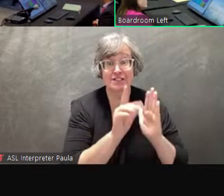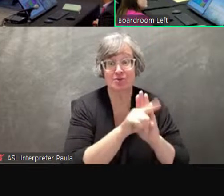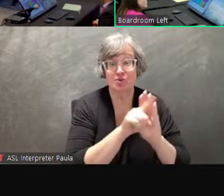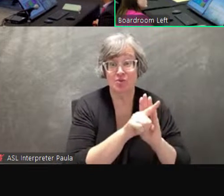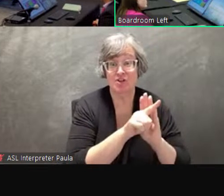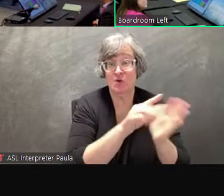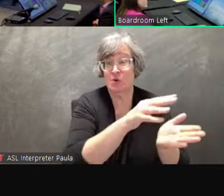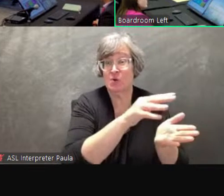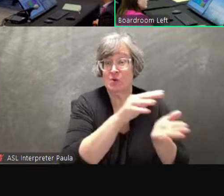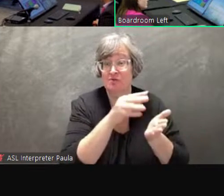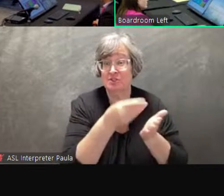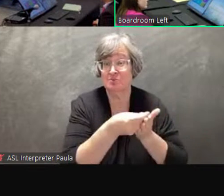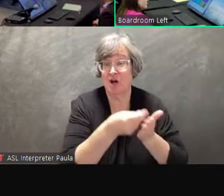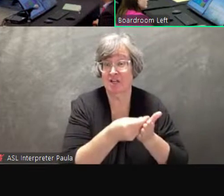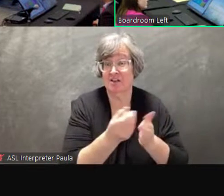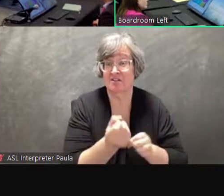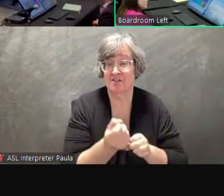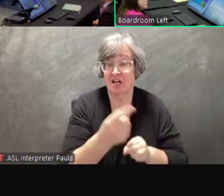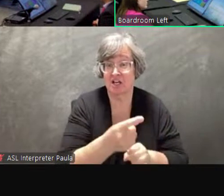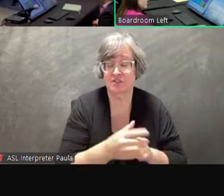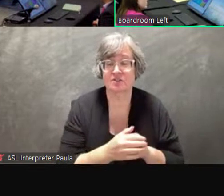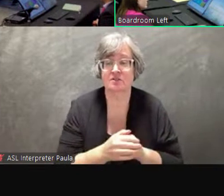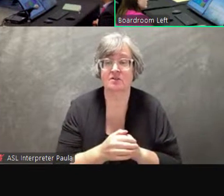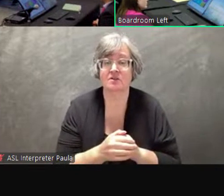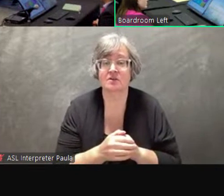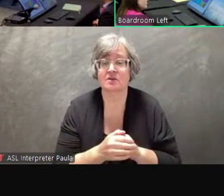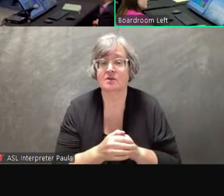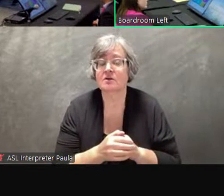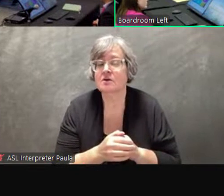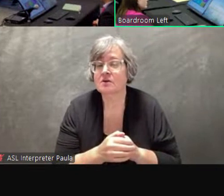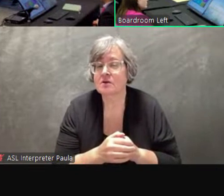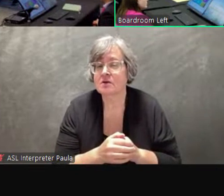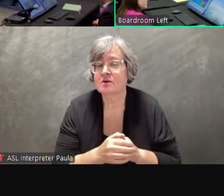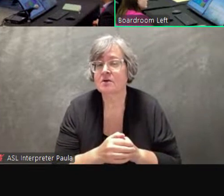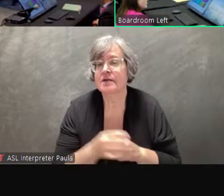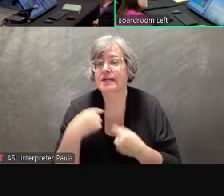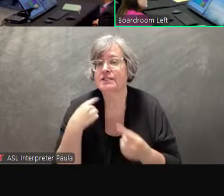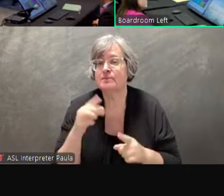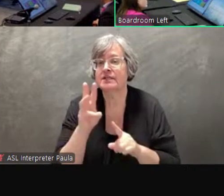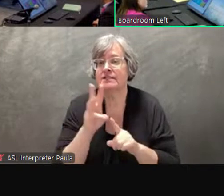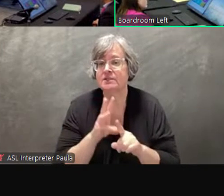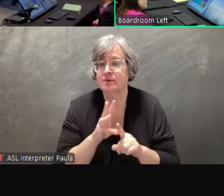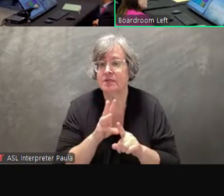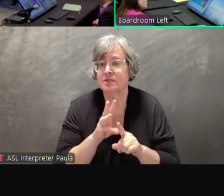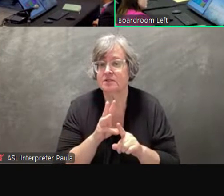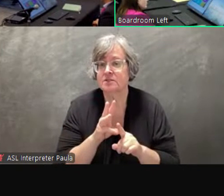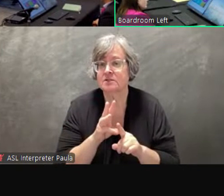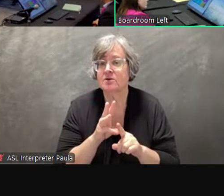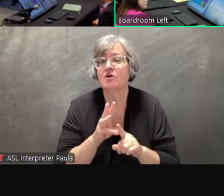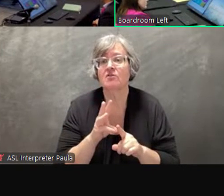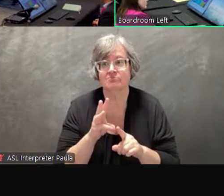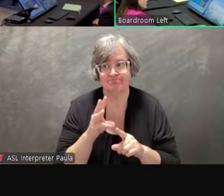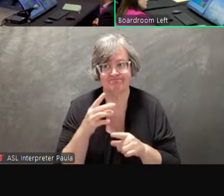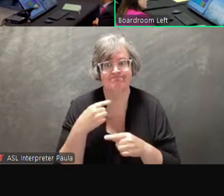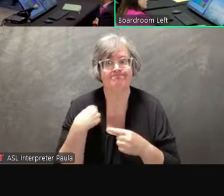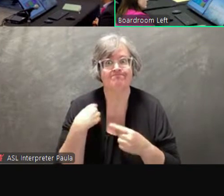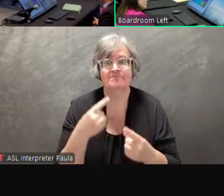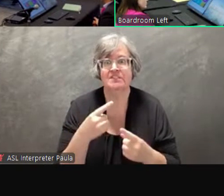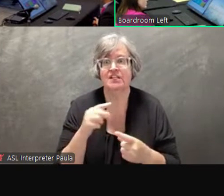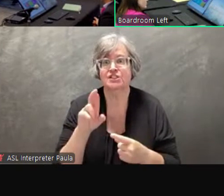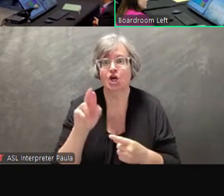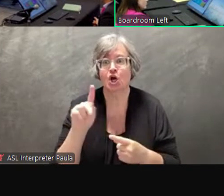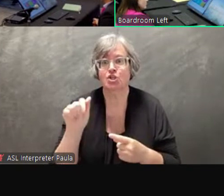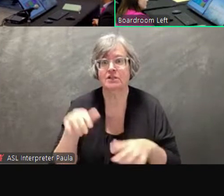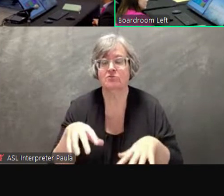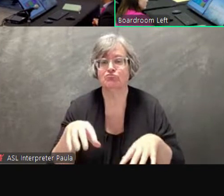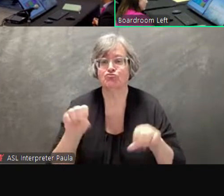funding next year. And also it's been 6 months since the RTA convened the safety summit that they put together.